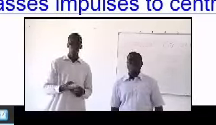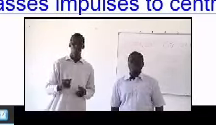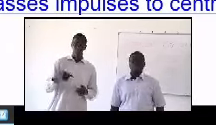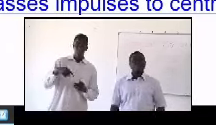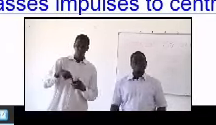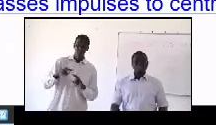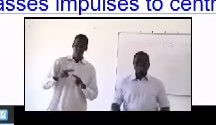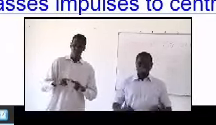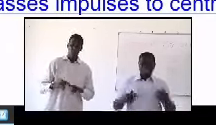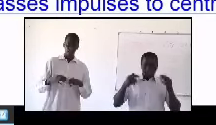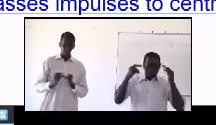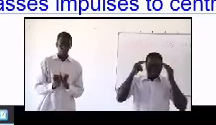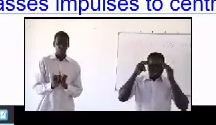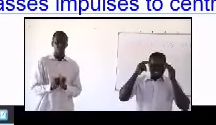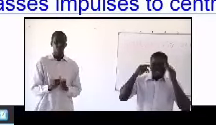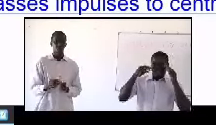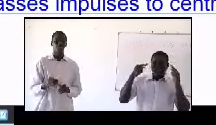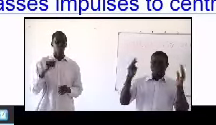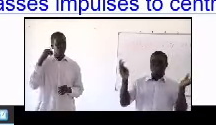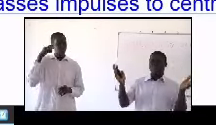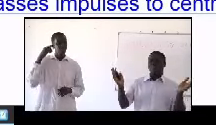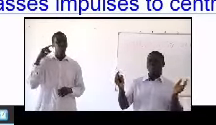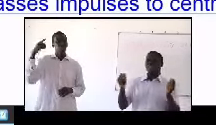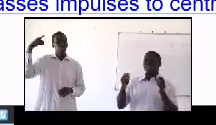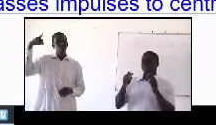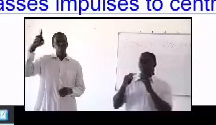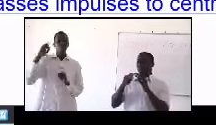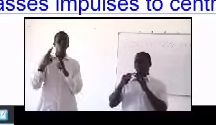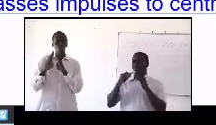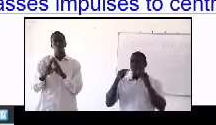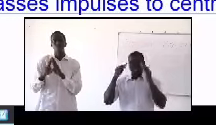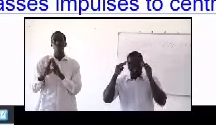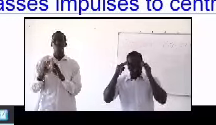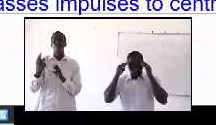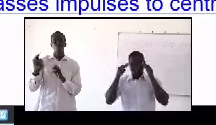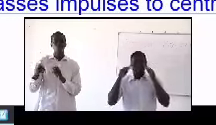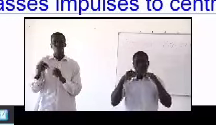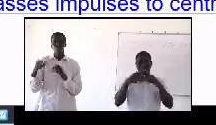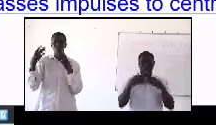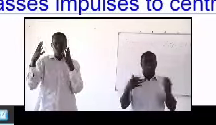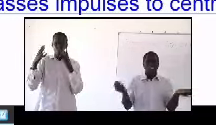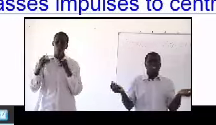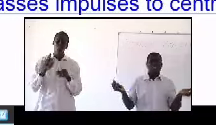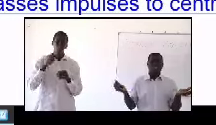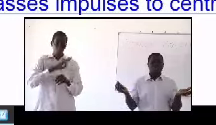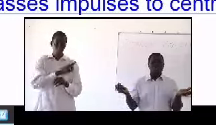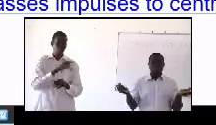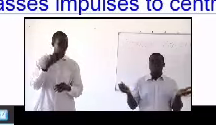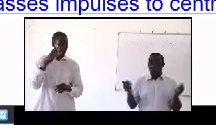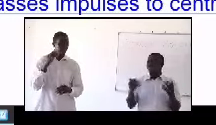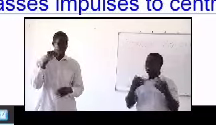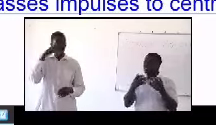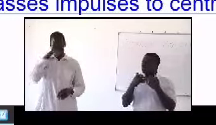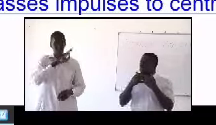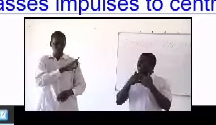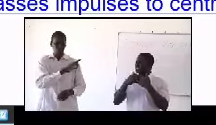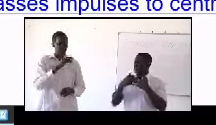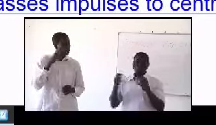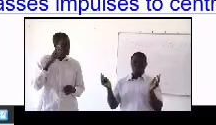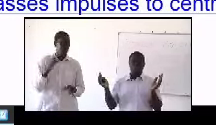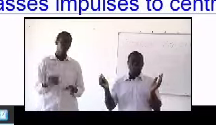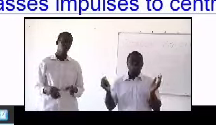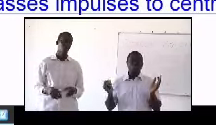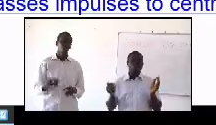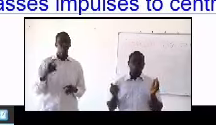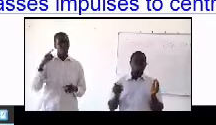Okay? Because their mind, they are far. Maybe they are suffering from some other issues outside the classroom and their mind is